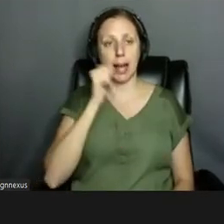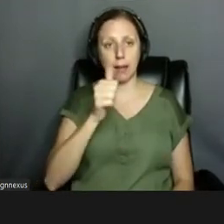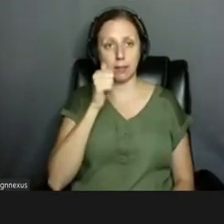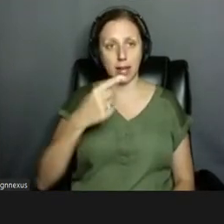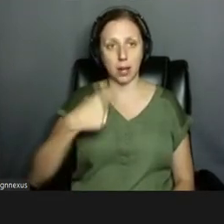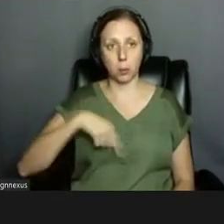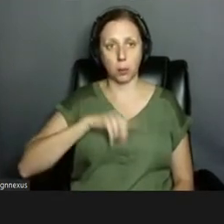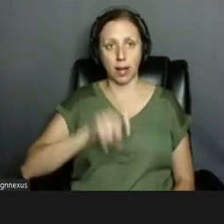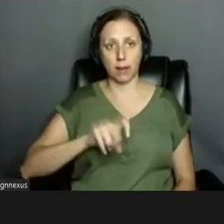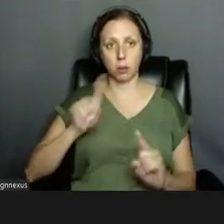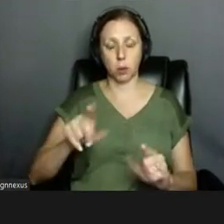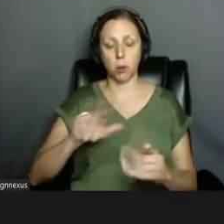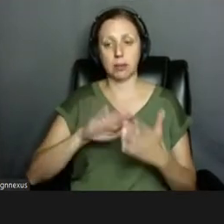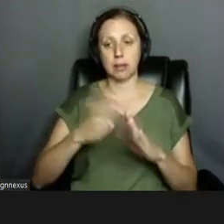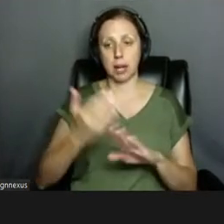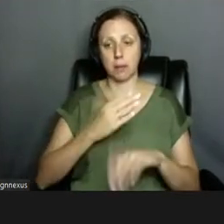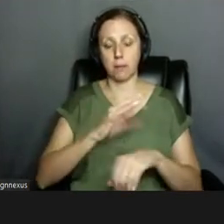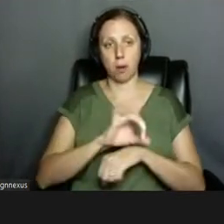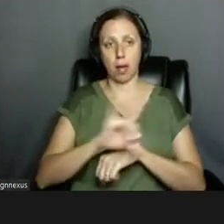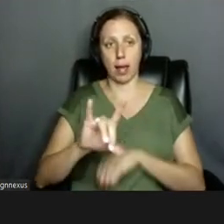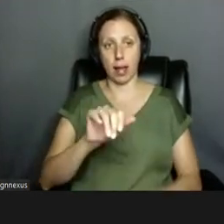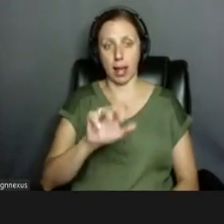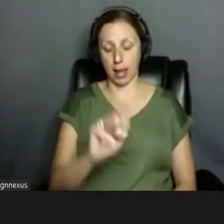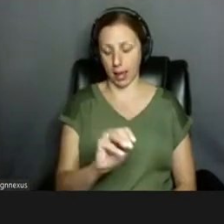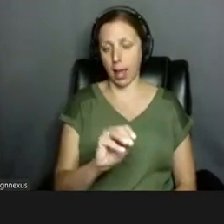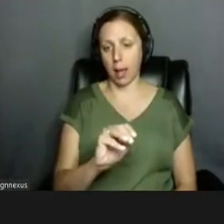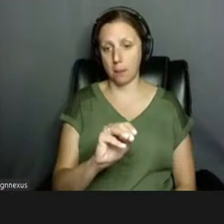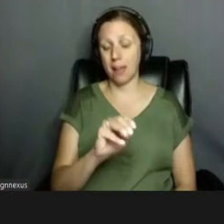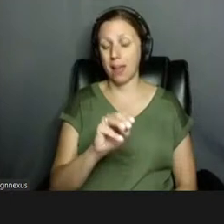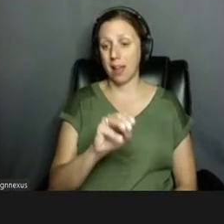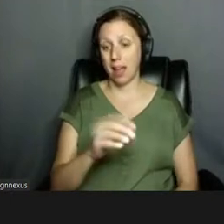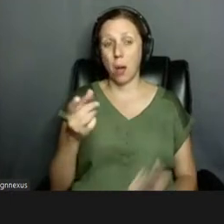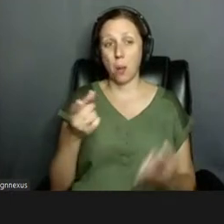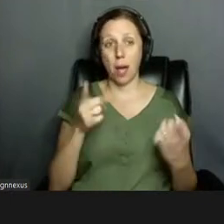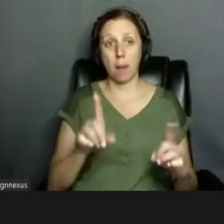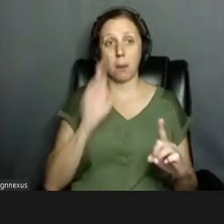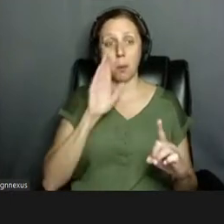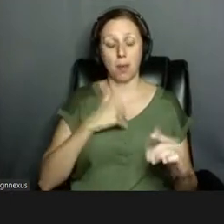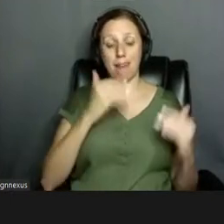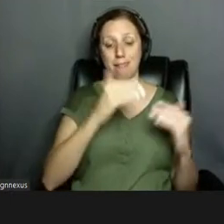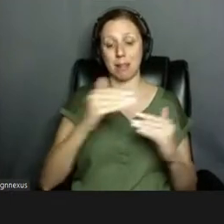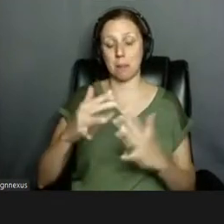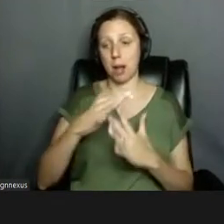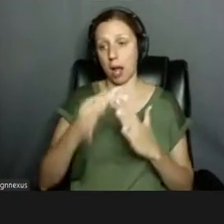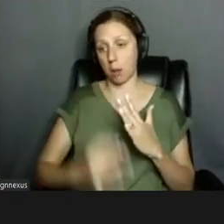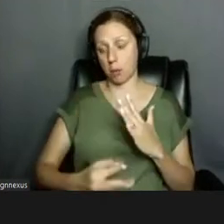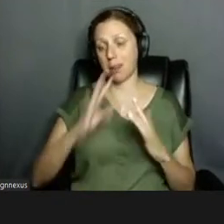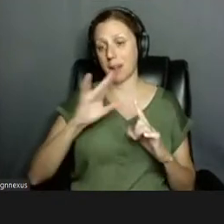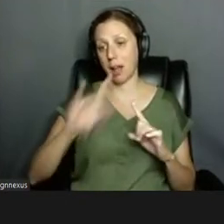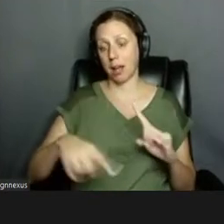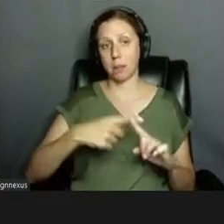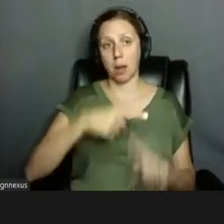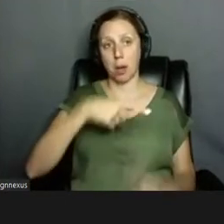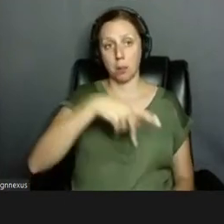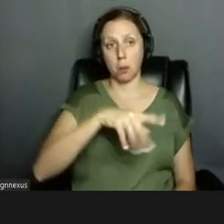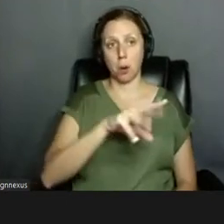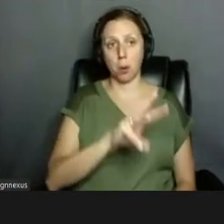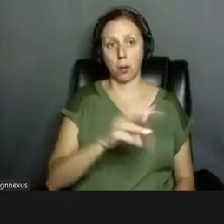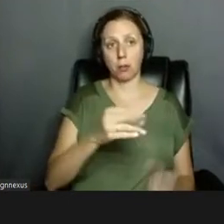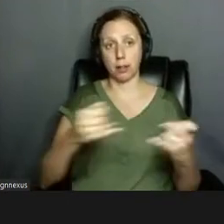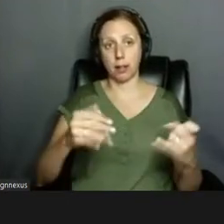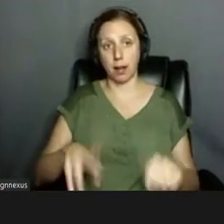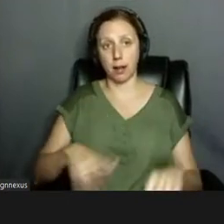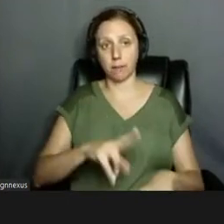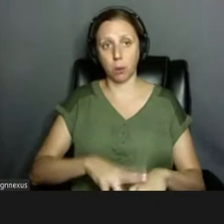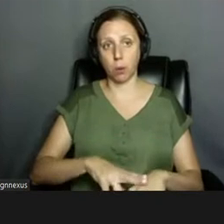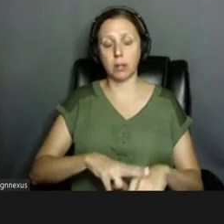city before the 8 a.m. time period, which really gives us very limited options. I'm talking about the Port Washington line, of course, and echoing all